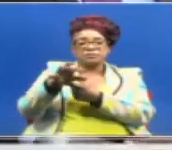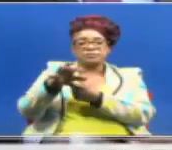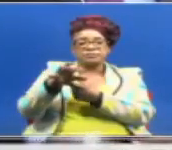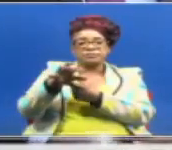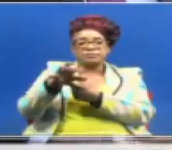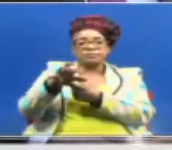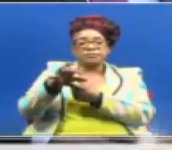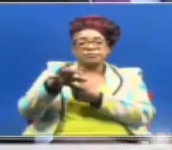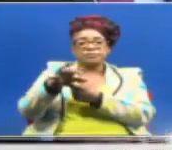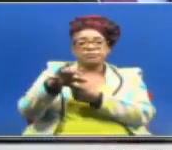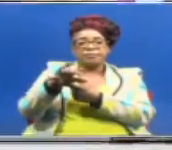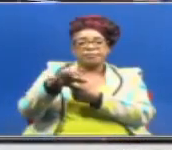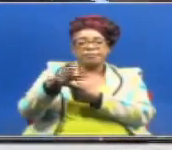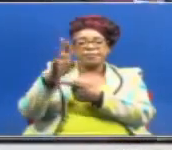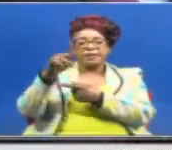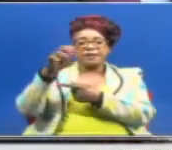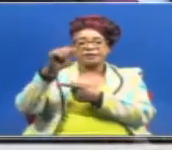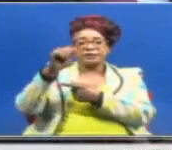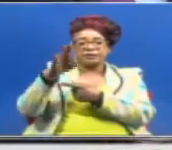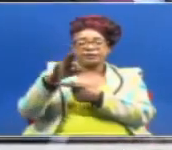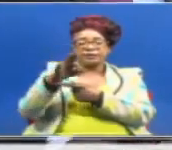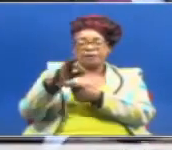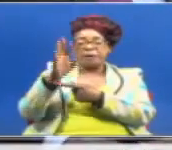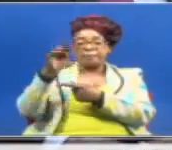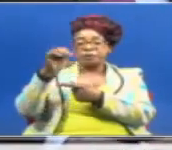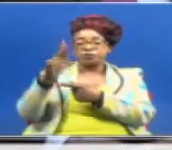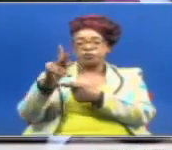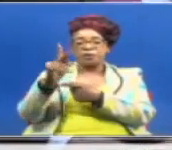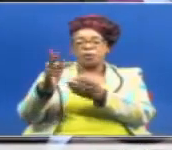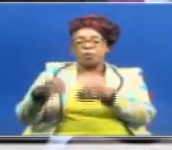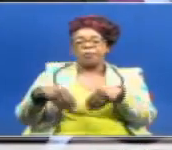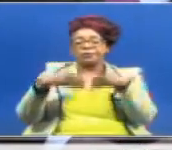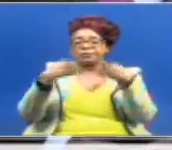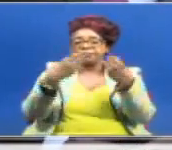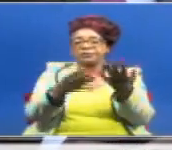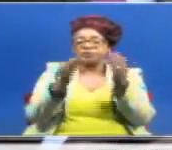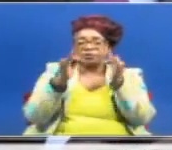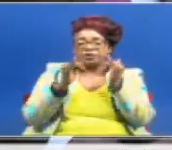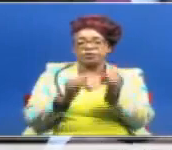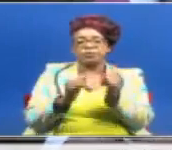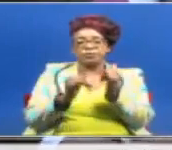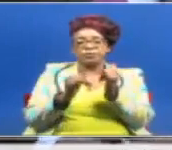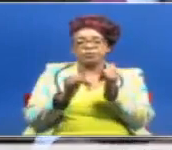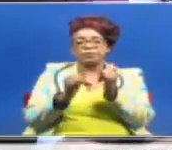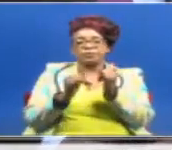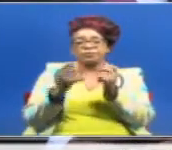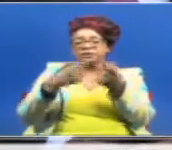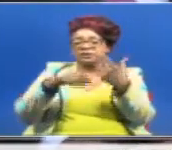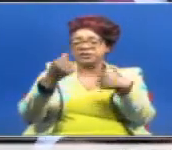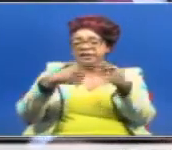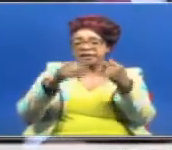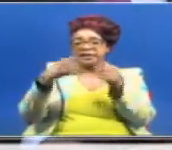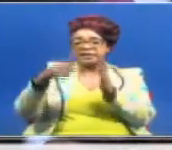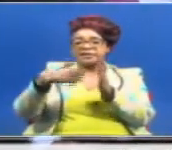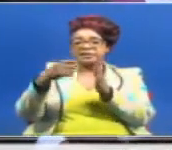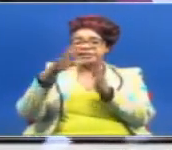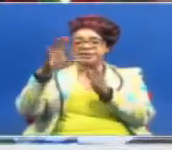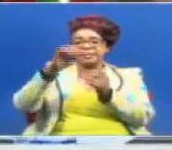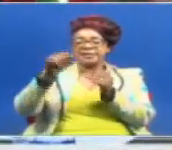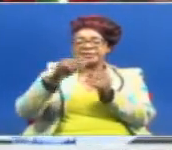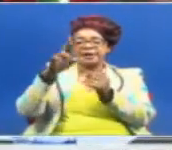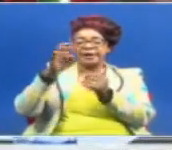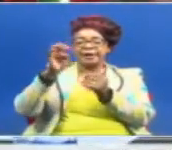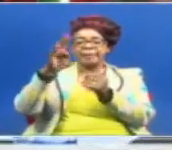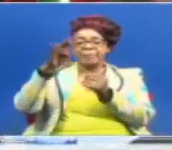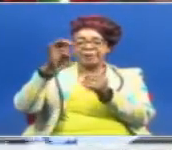At the NSSF building, Moses Kuria was passing the baton to the new Investments, Trade and Industry CS Rebecca Miano.